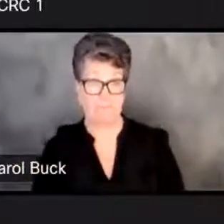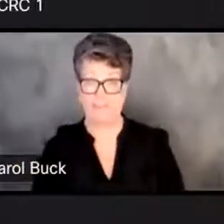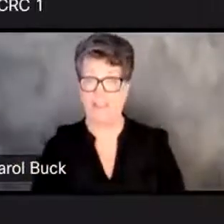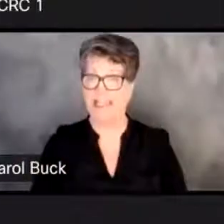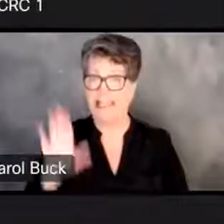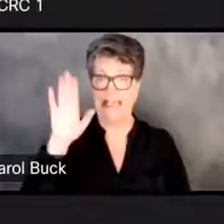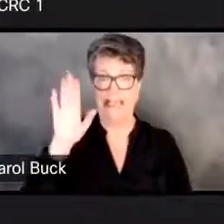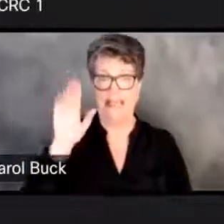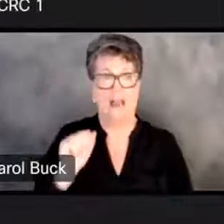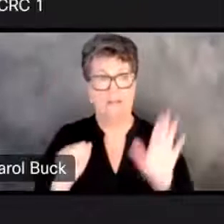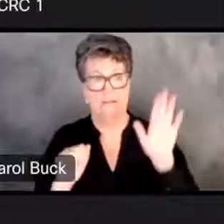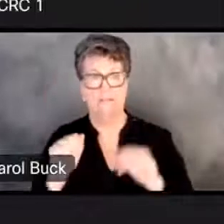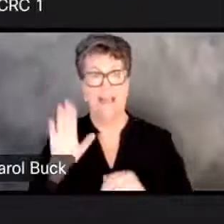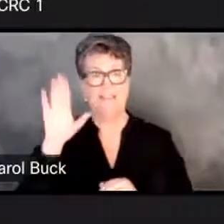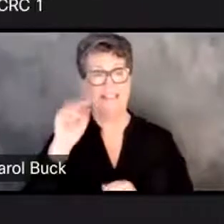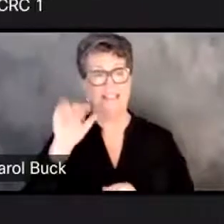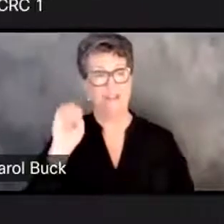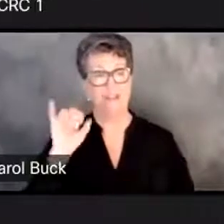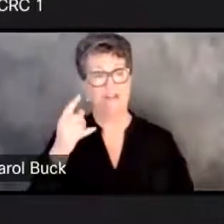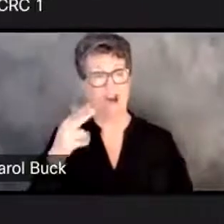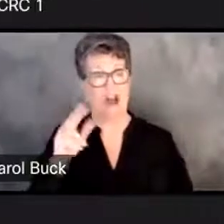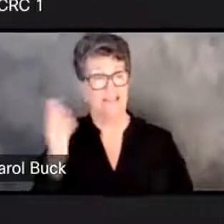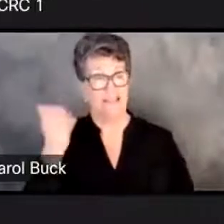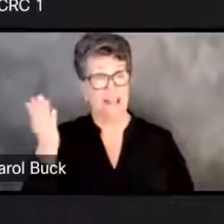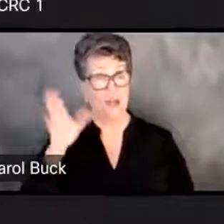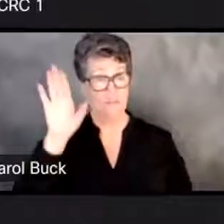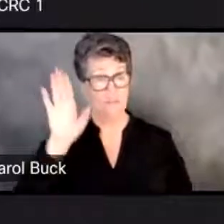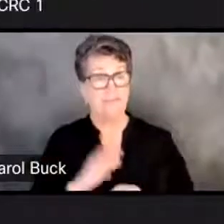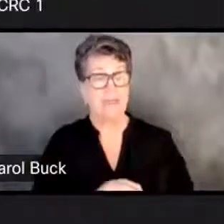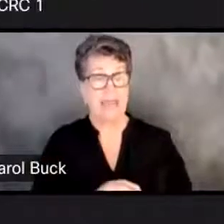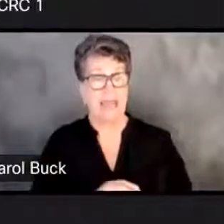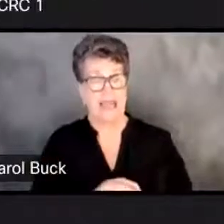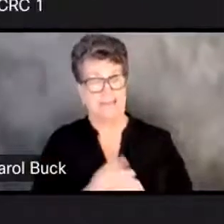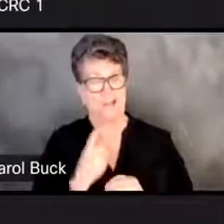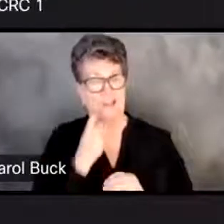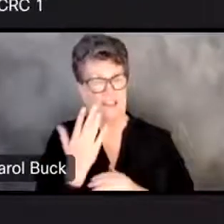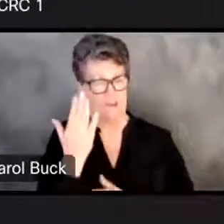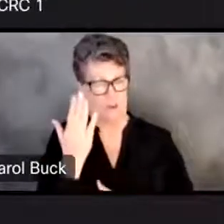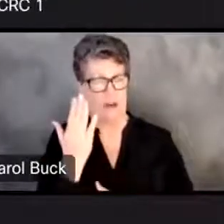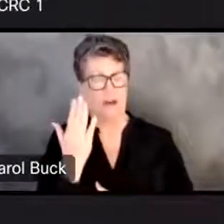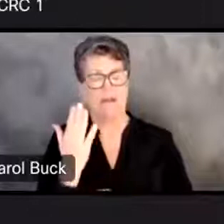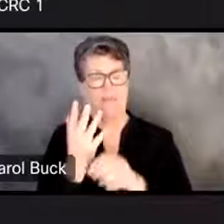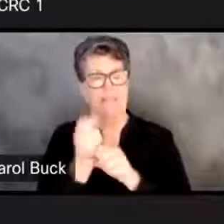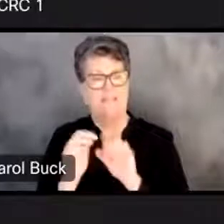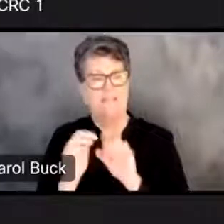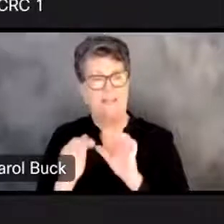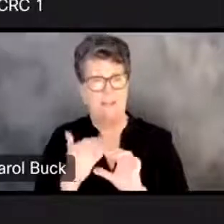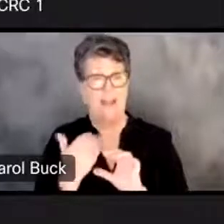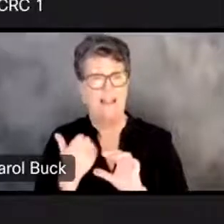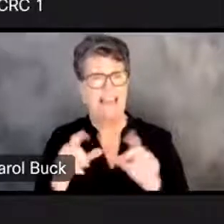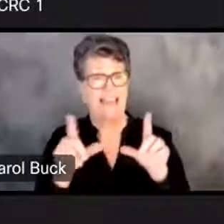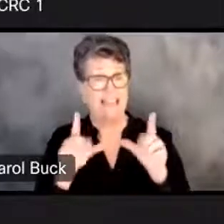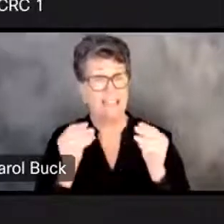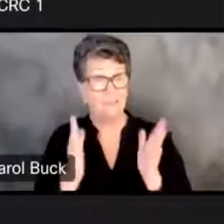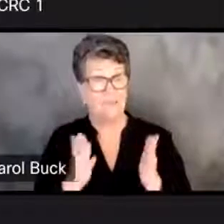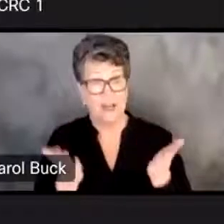Yeah. Hey, Jordan, this is Michelle Johnson, and I just earlier this morning we received an email. If there's any licensed providers